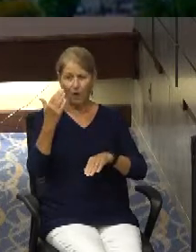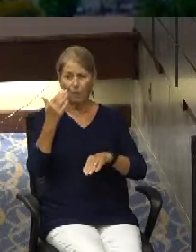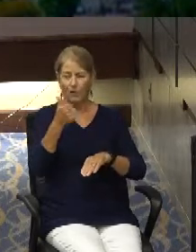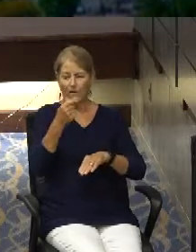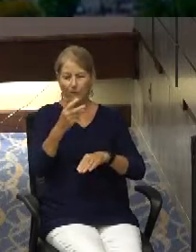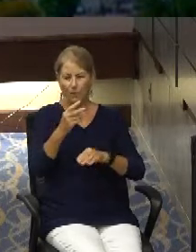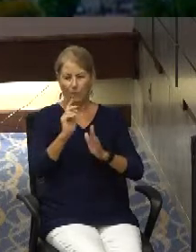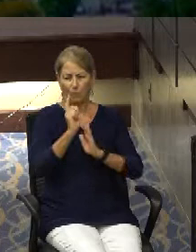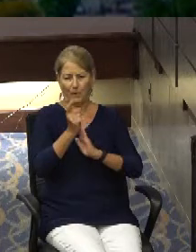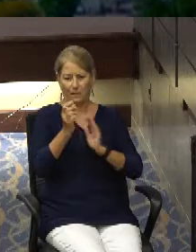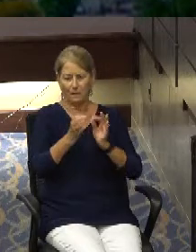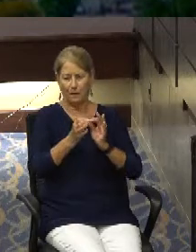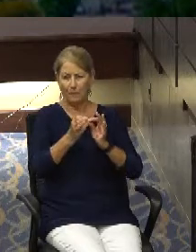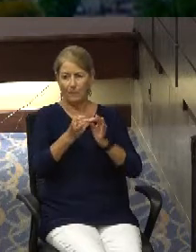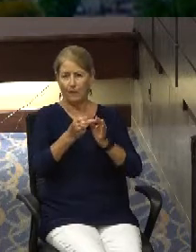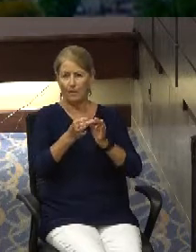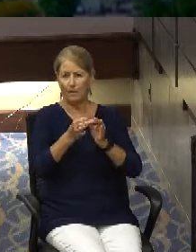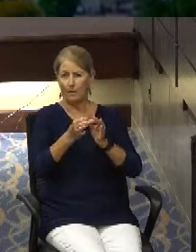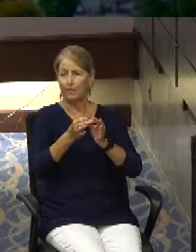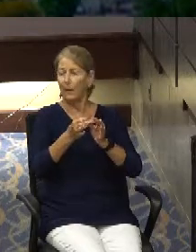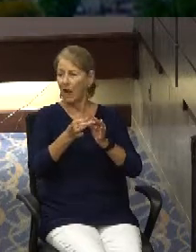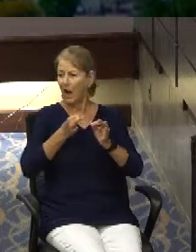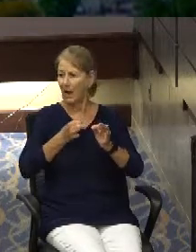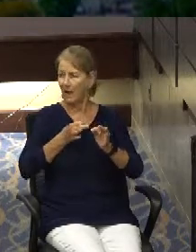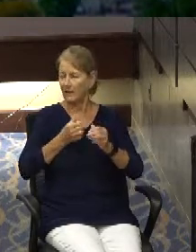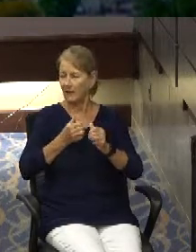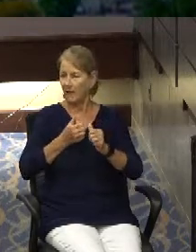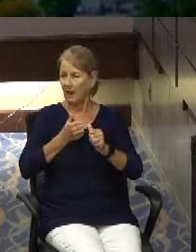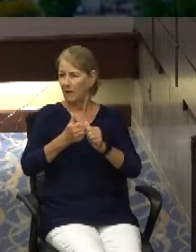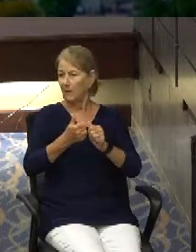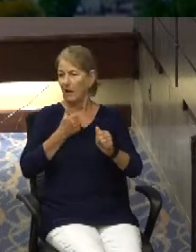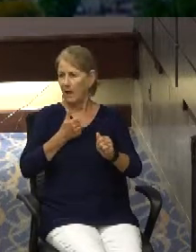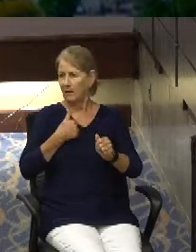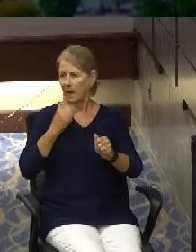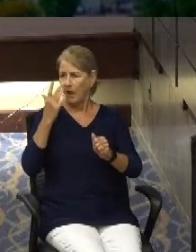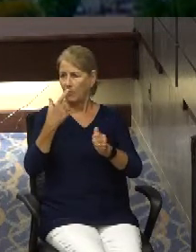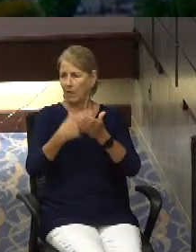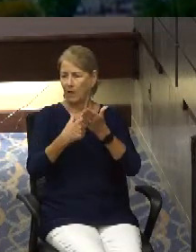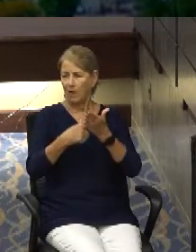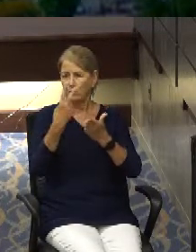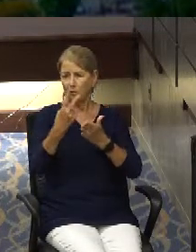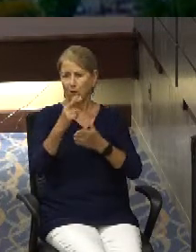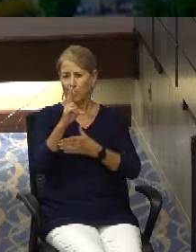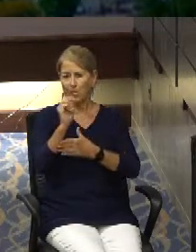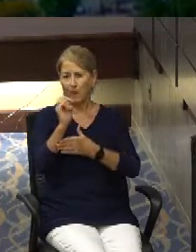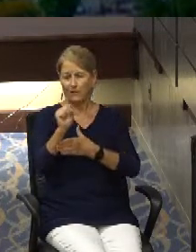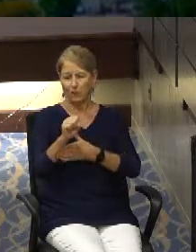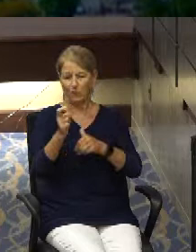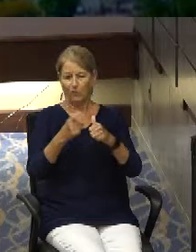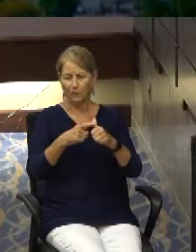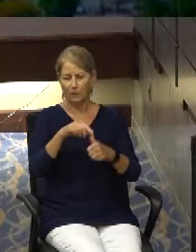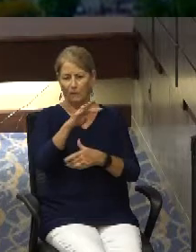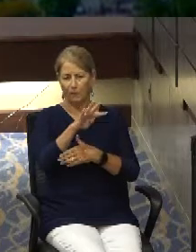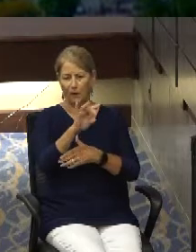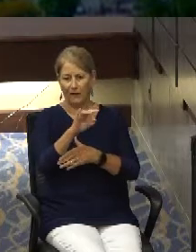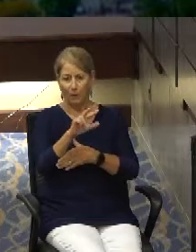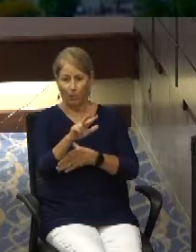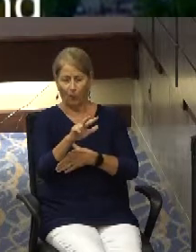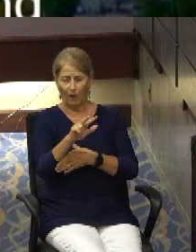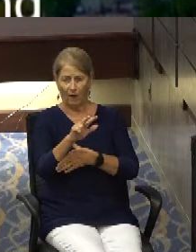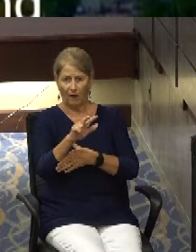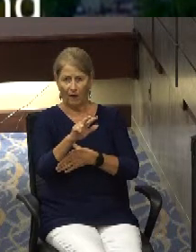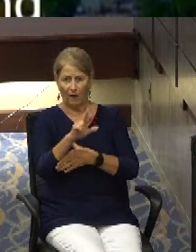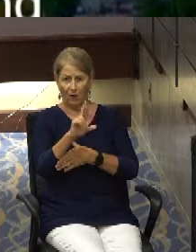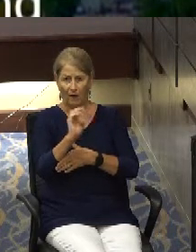behind. I'm going to just cover two resolutions today. The first one's Resolution 483, which